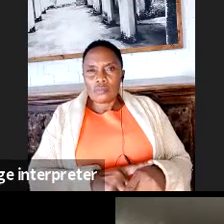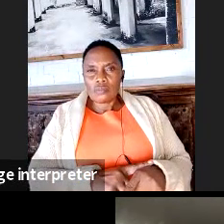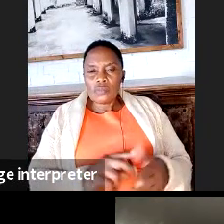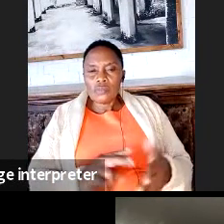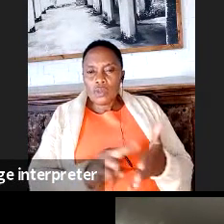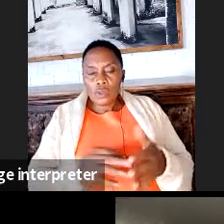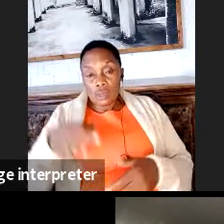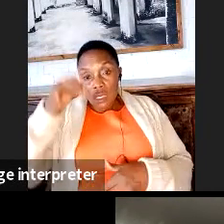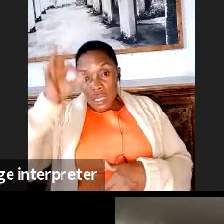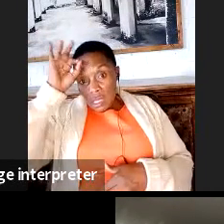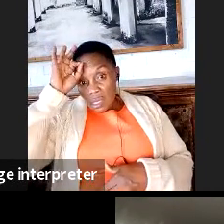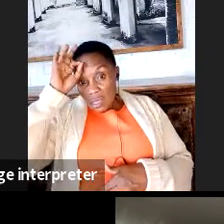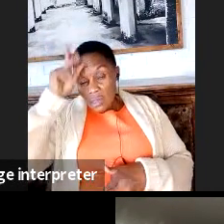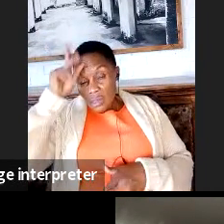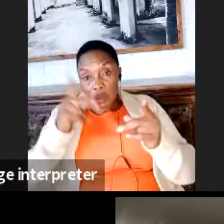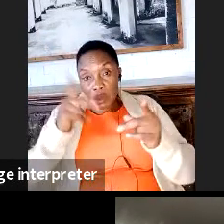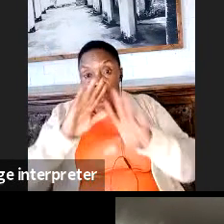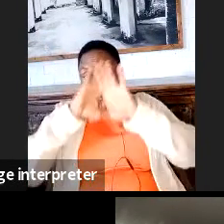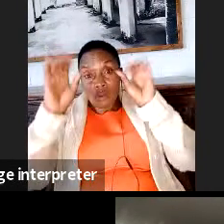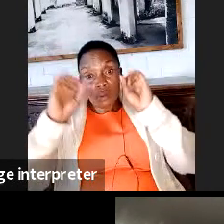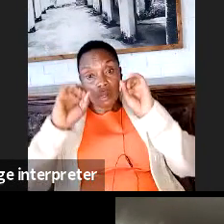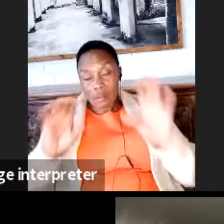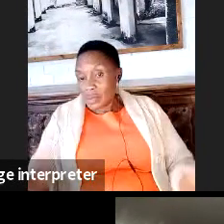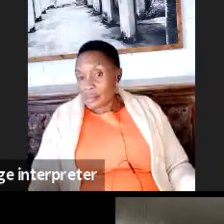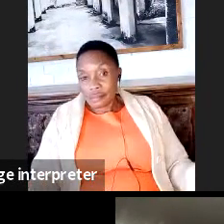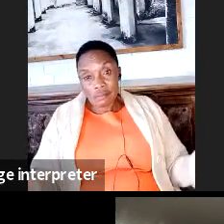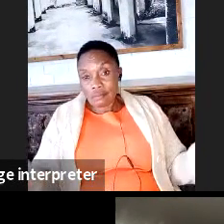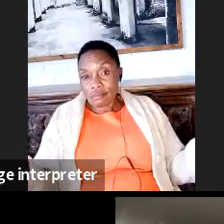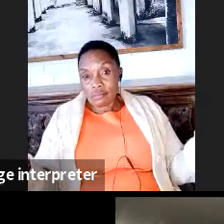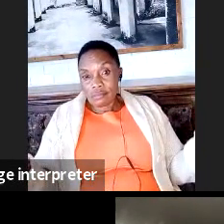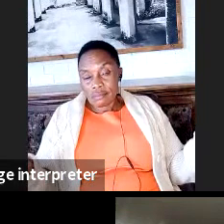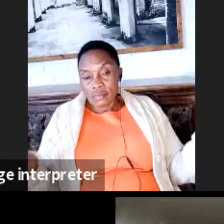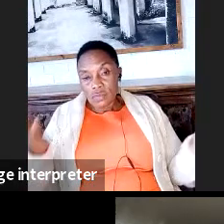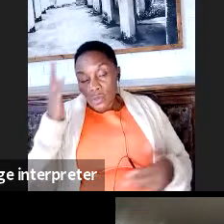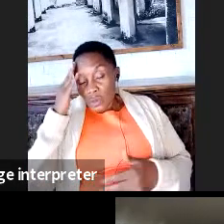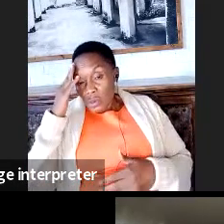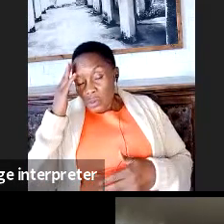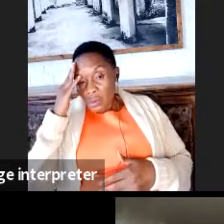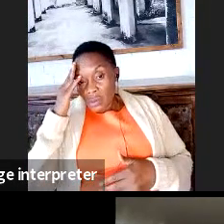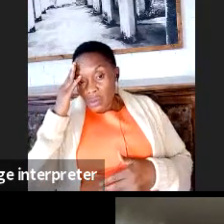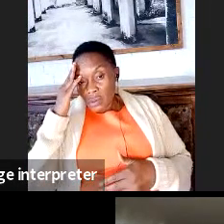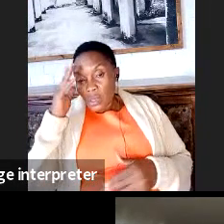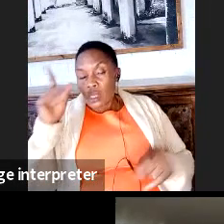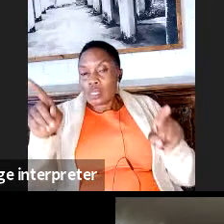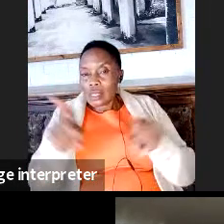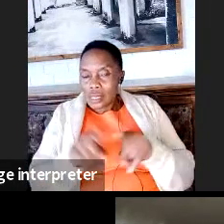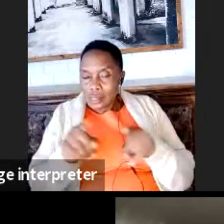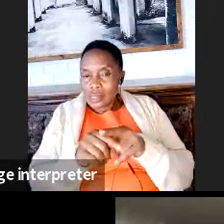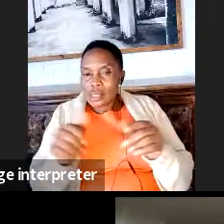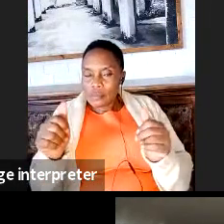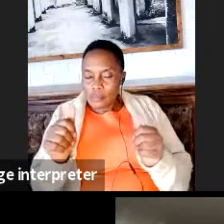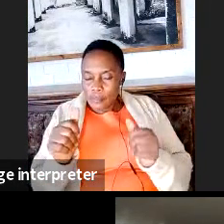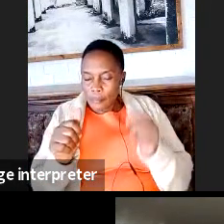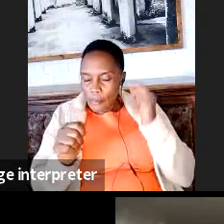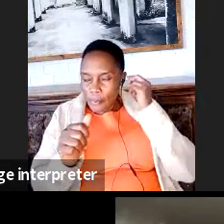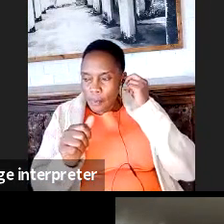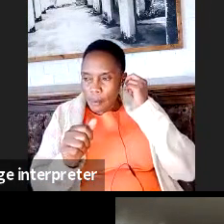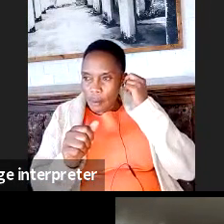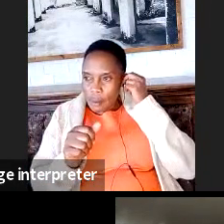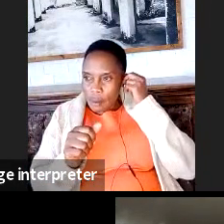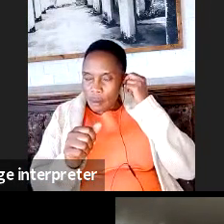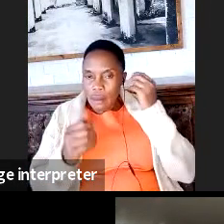ignorance of the people, or the lack of awareness of the people, to just it's the same with the cybersecurity bill.